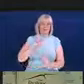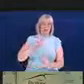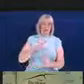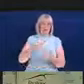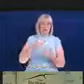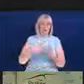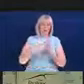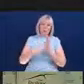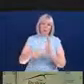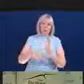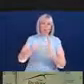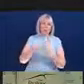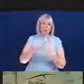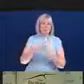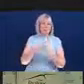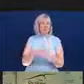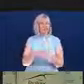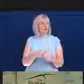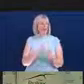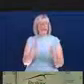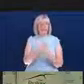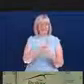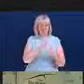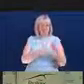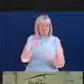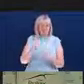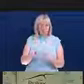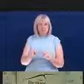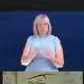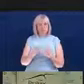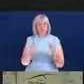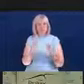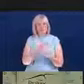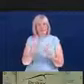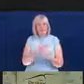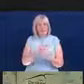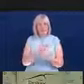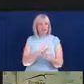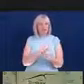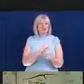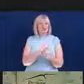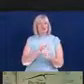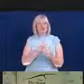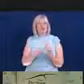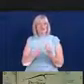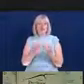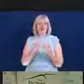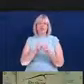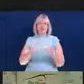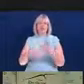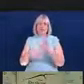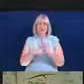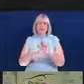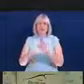dyslexics, dyslexia and turning the negative publicity on its head. I get very cross with headlines